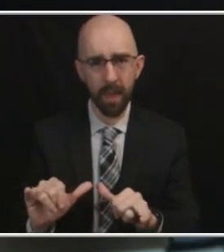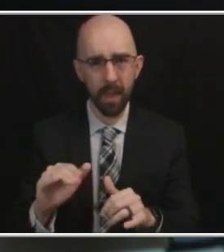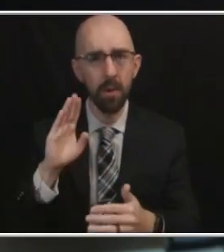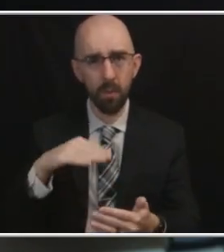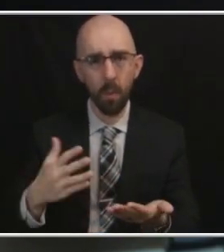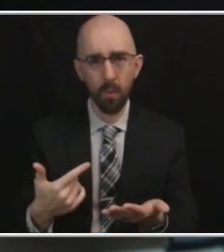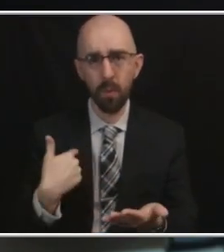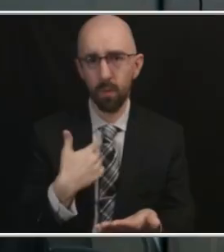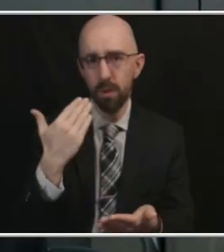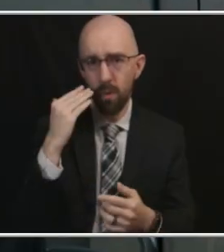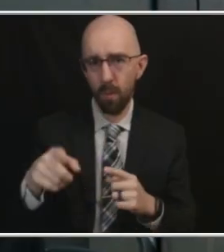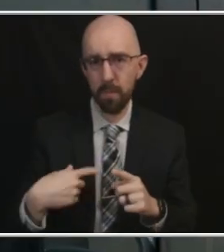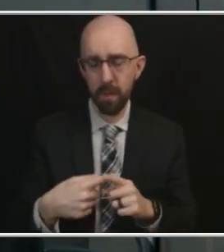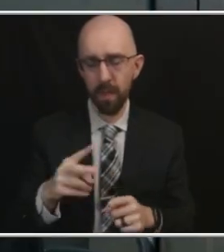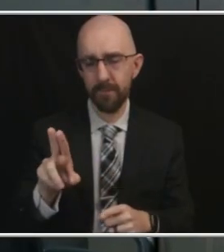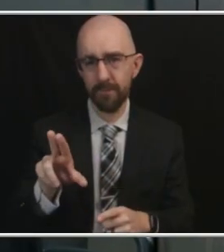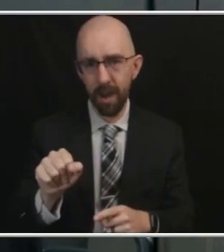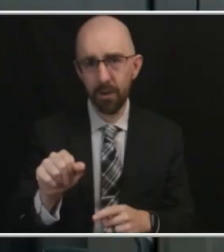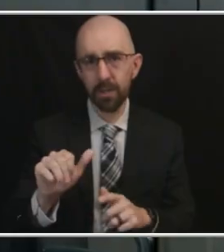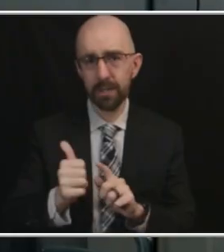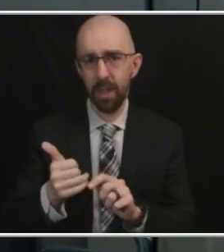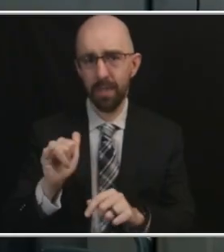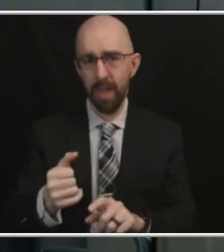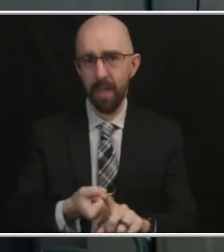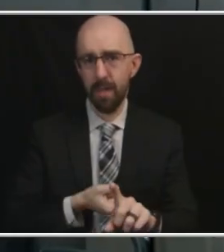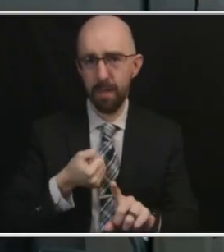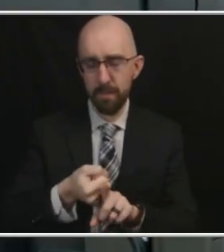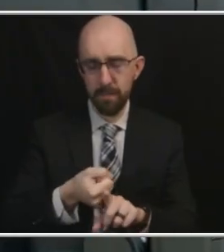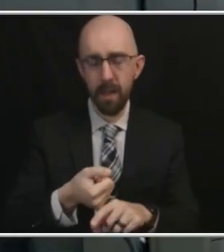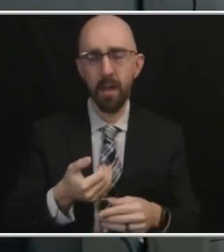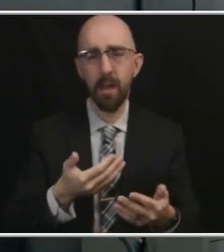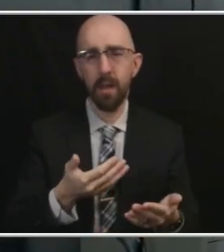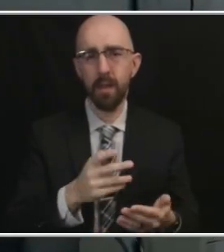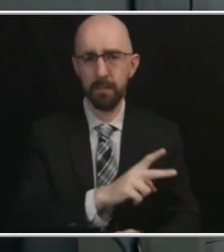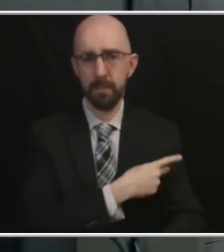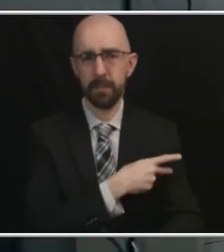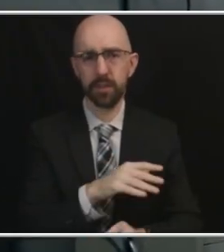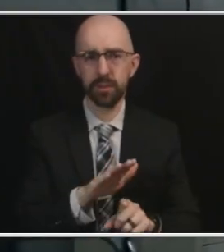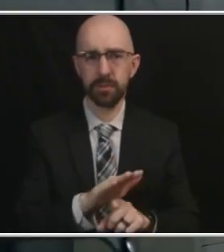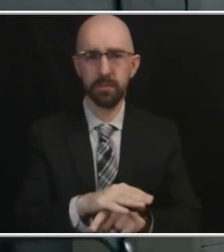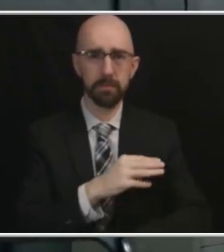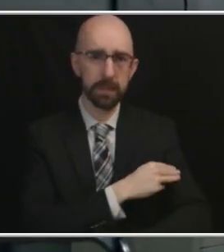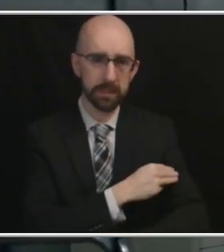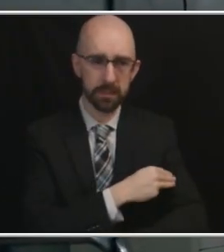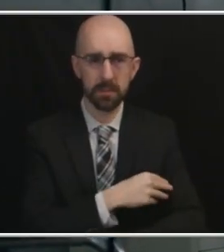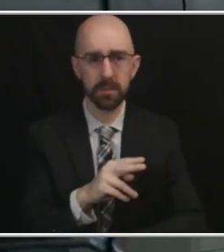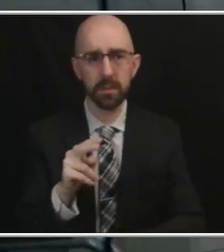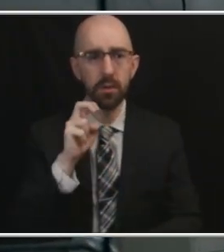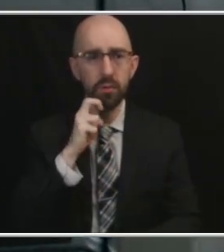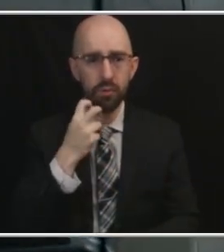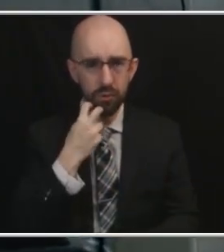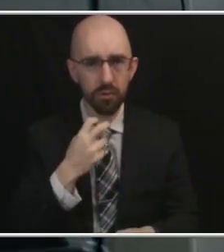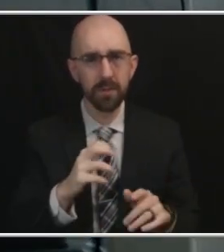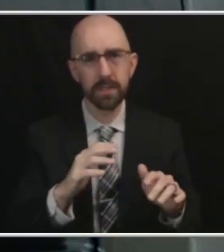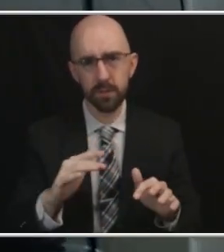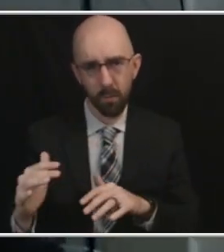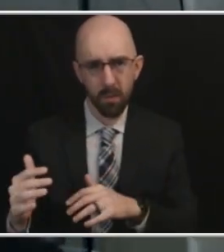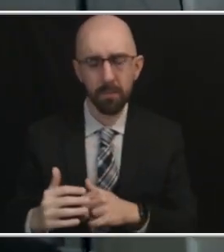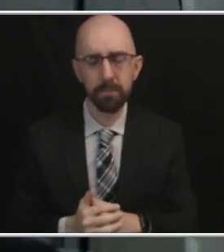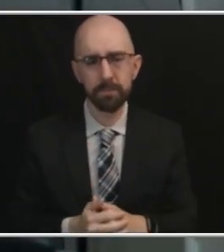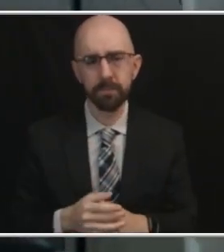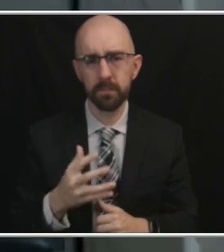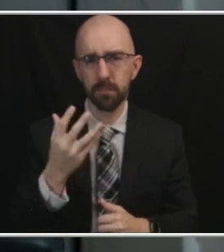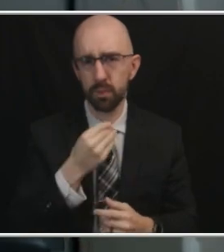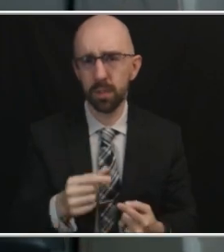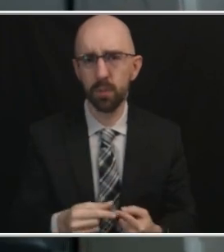how the virus impacted a patient's muscles and their nerves and so on? It is pretty unique